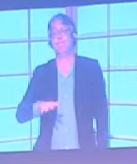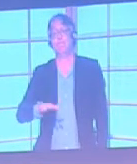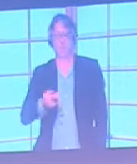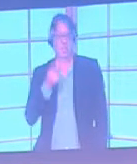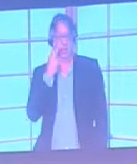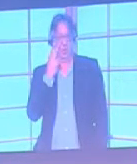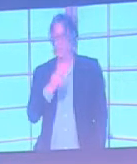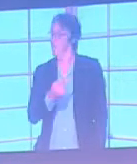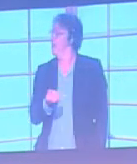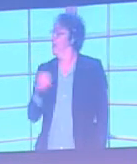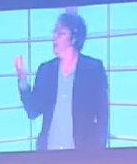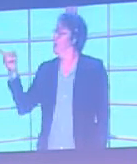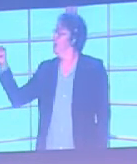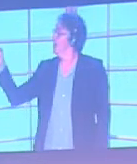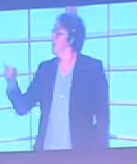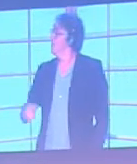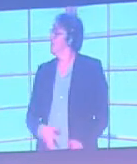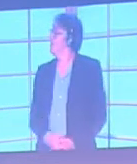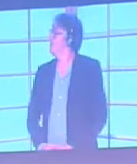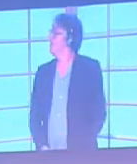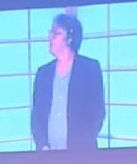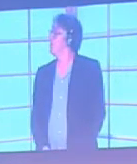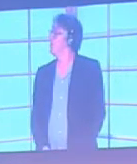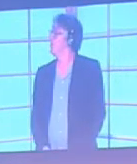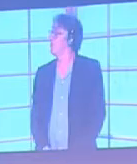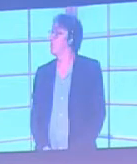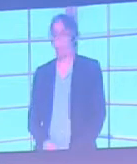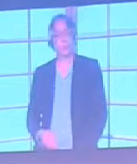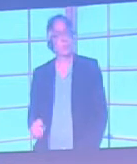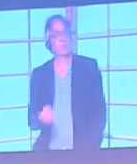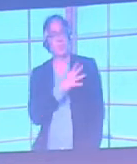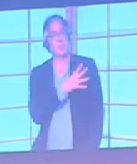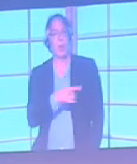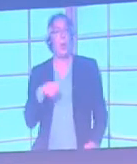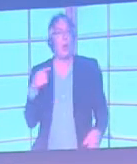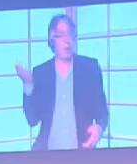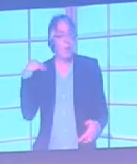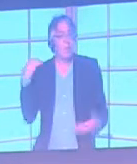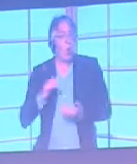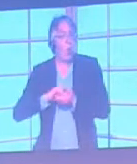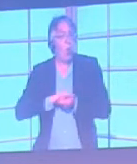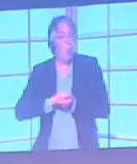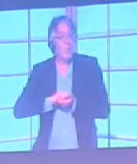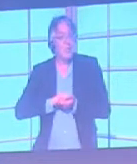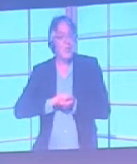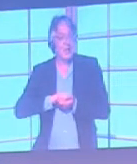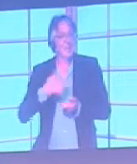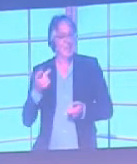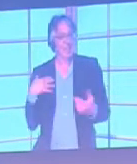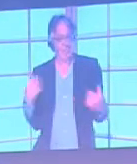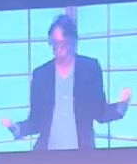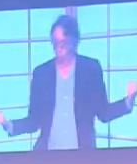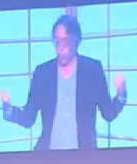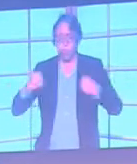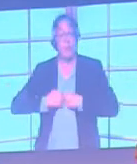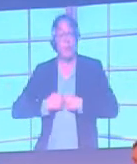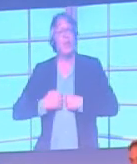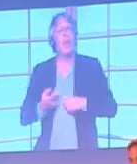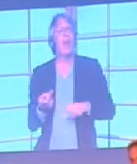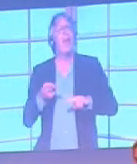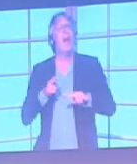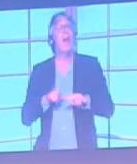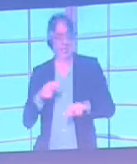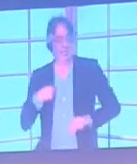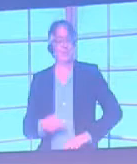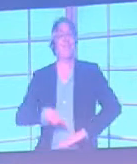me I think it was the only time I was wearing a jacket actually, and I'm quite tall, but if I were to stand up in front of Joyce